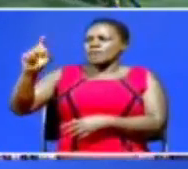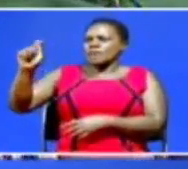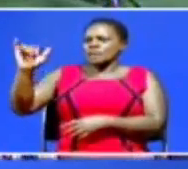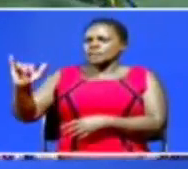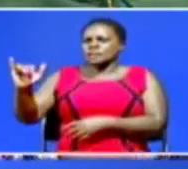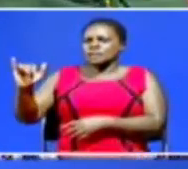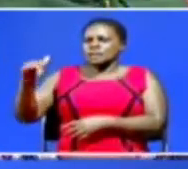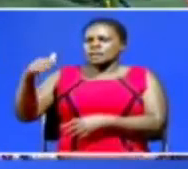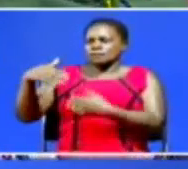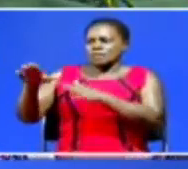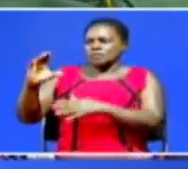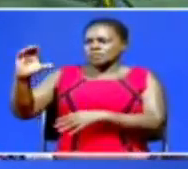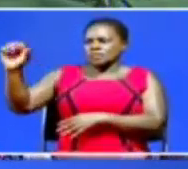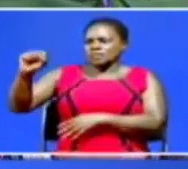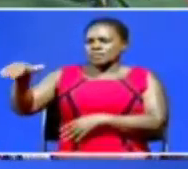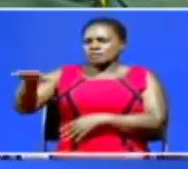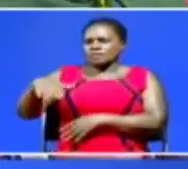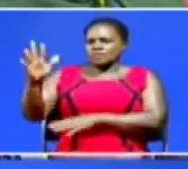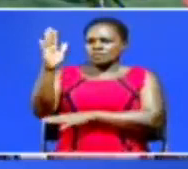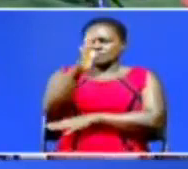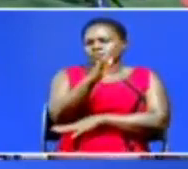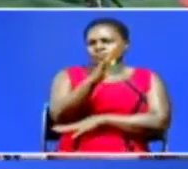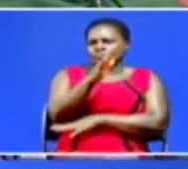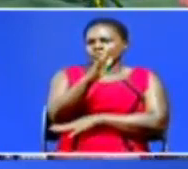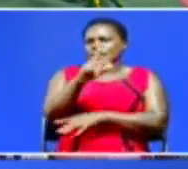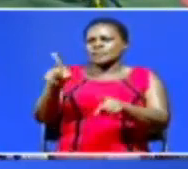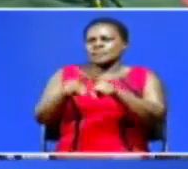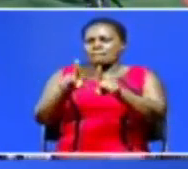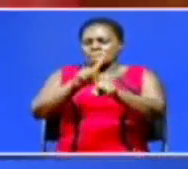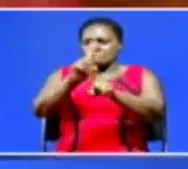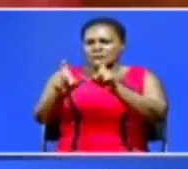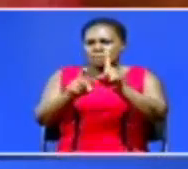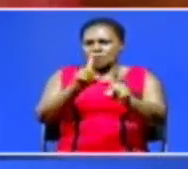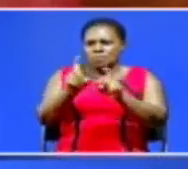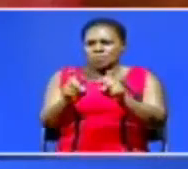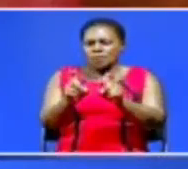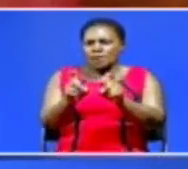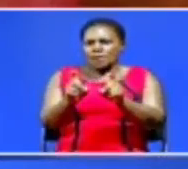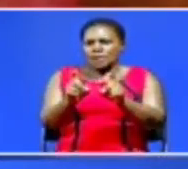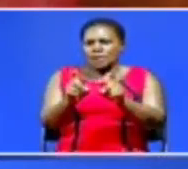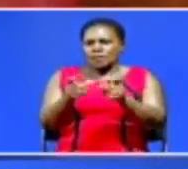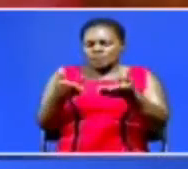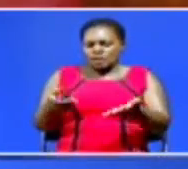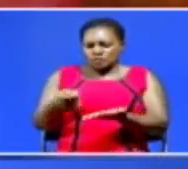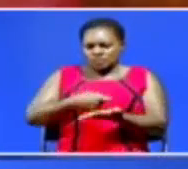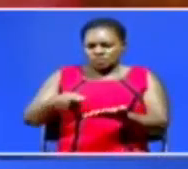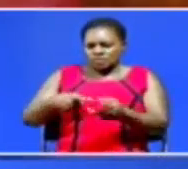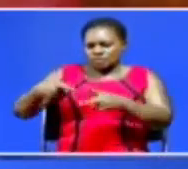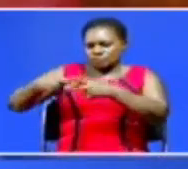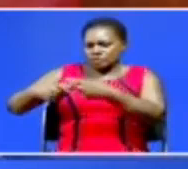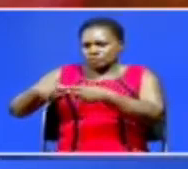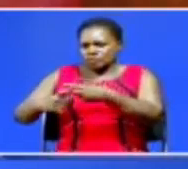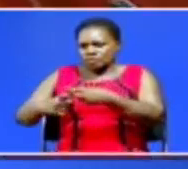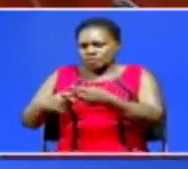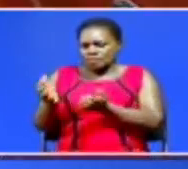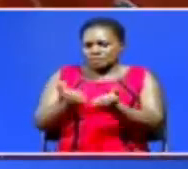Betty Chemutai Maina. Outgoing Principal Secretary for Environment and Forestry, Betty Maina, was also vetted. She is the designated Cabinet Secretary for Industrialization,